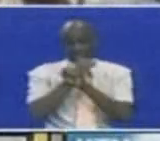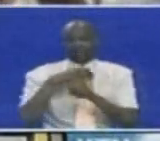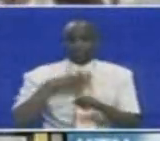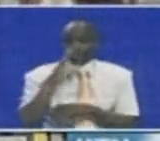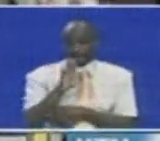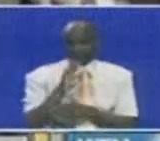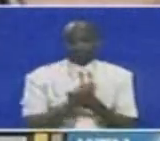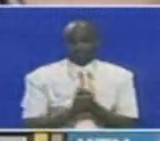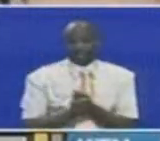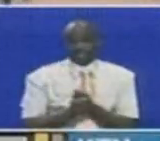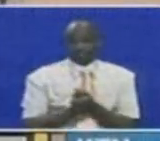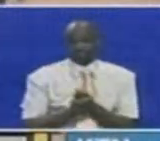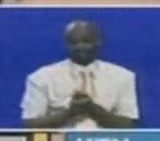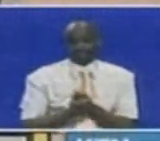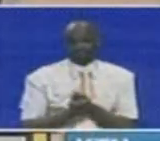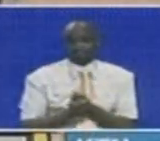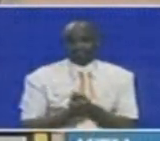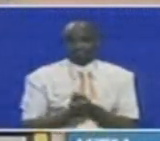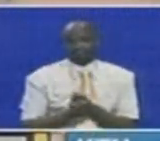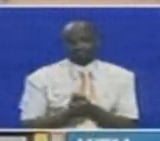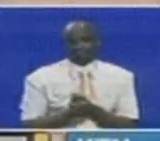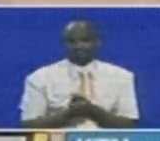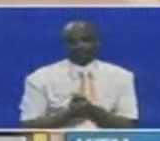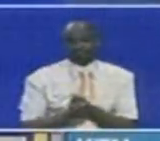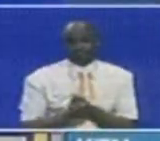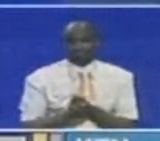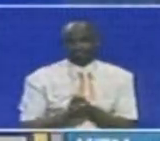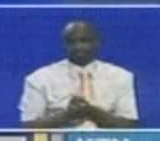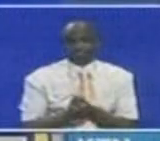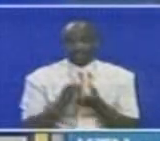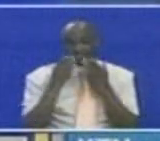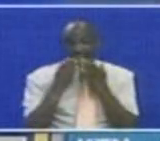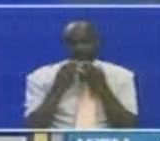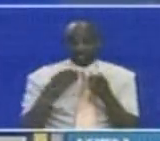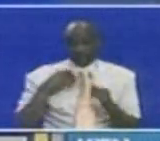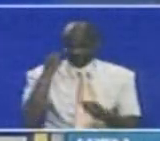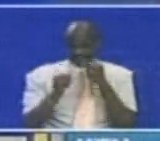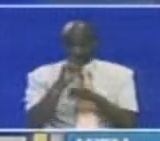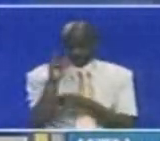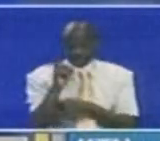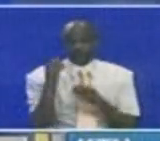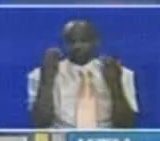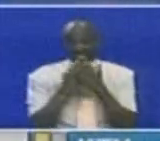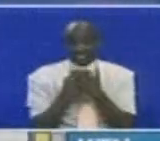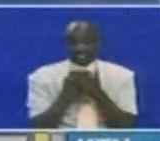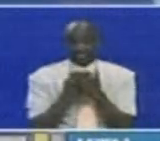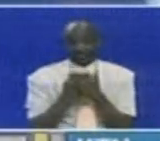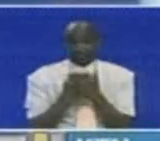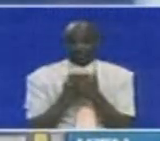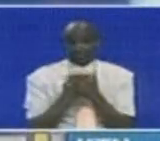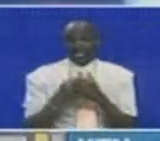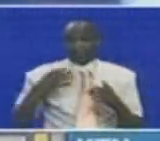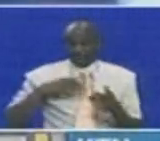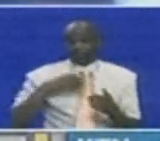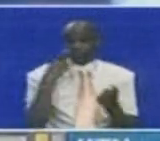is the duty of the government. All right, thank you. A final question to you tonight. People are